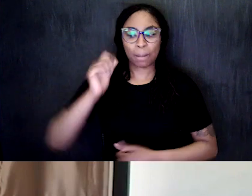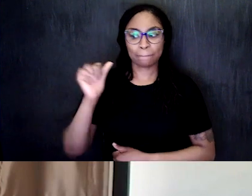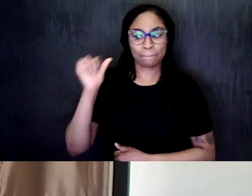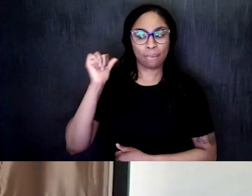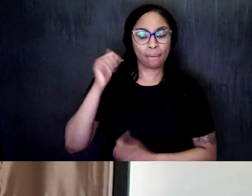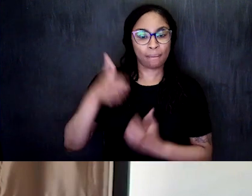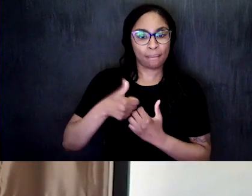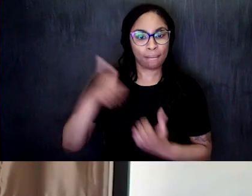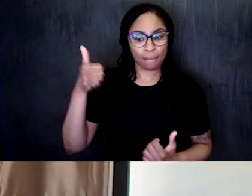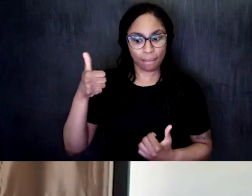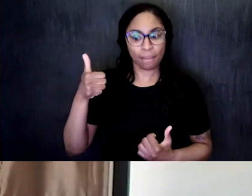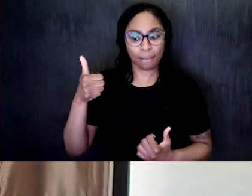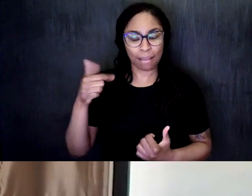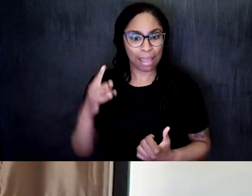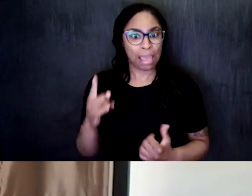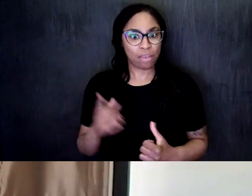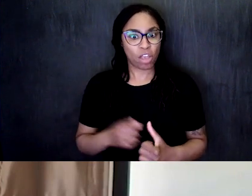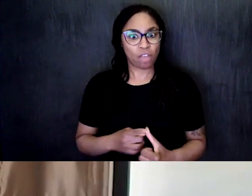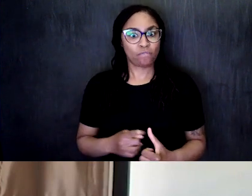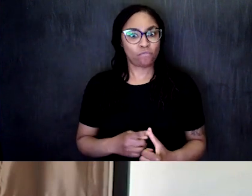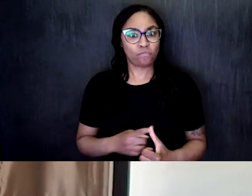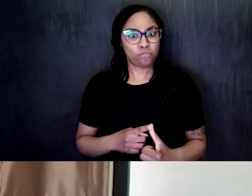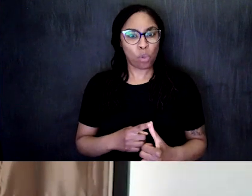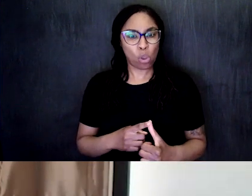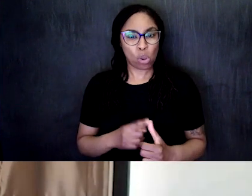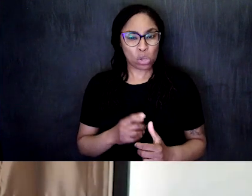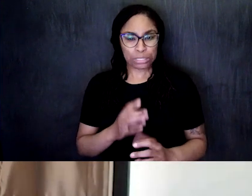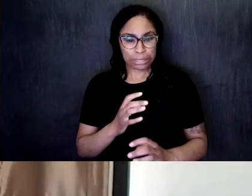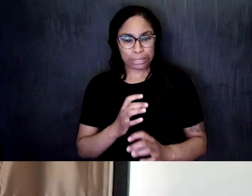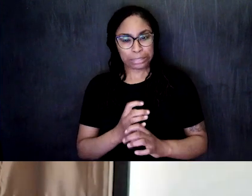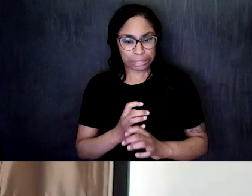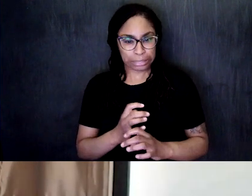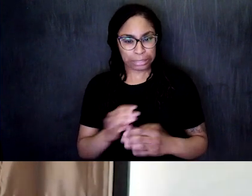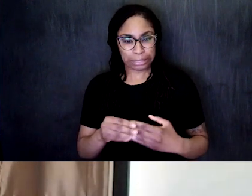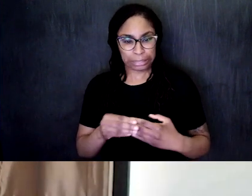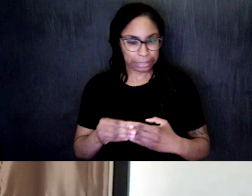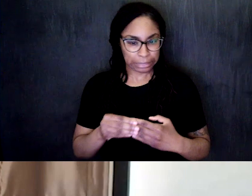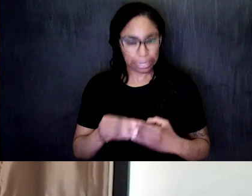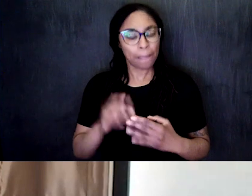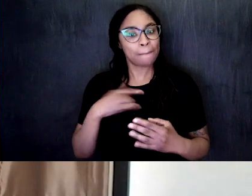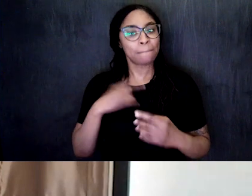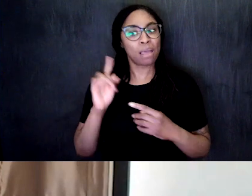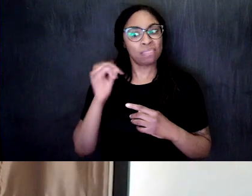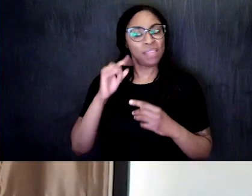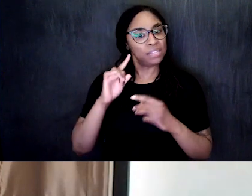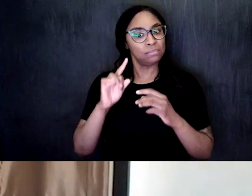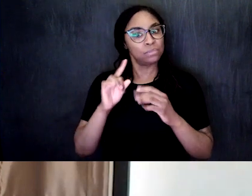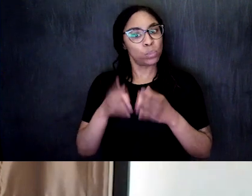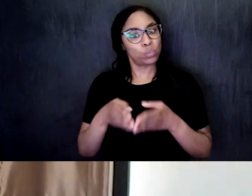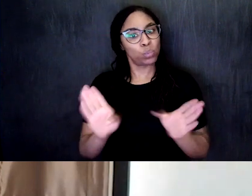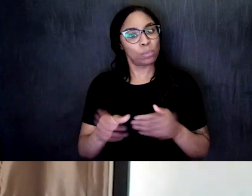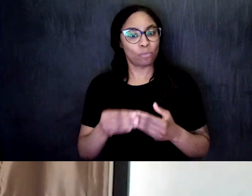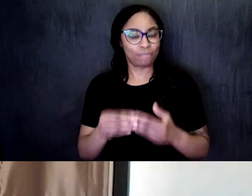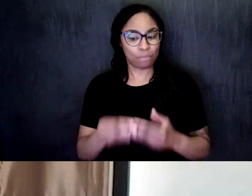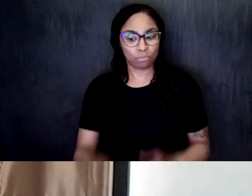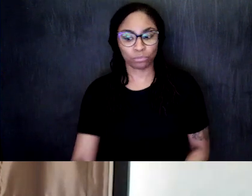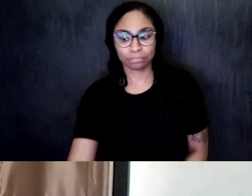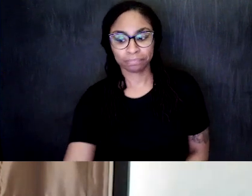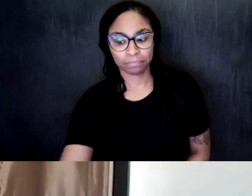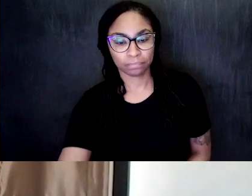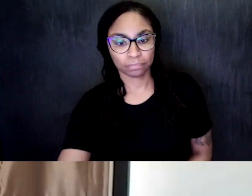in the back of the neck. It may feel a little bit stiff at first, but it's really just to open up this pranayama channel